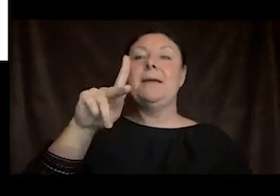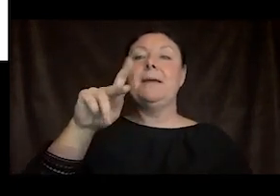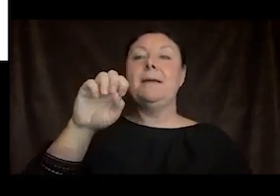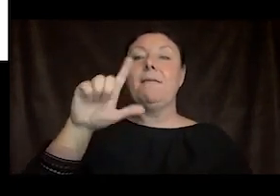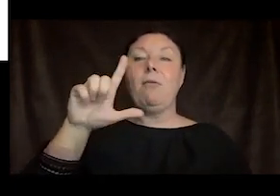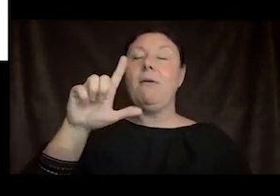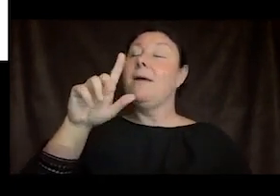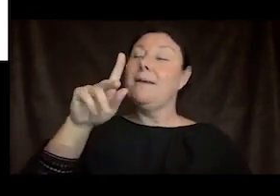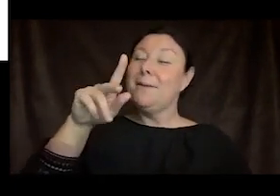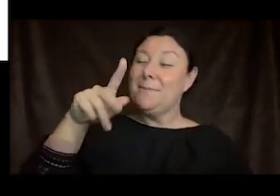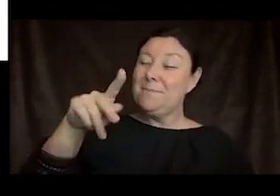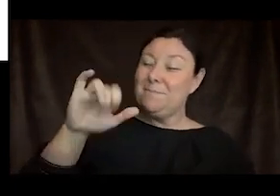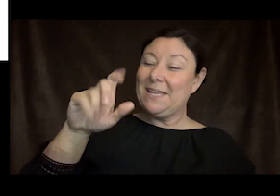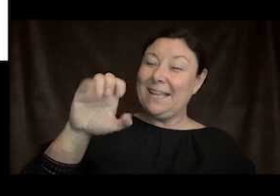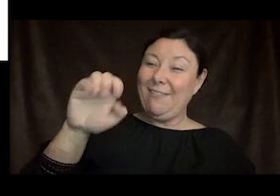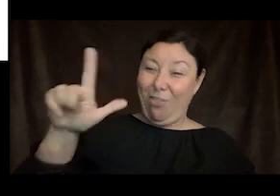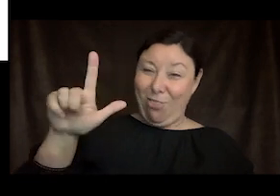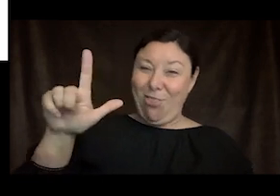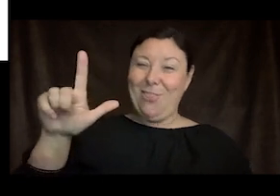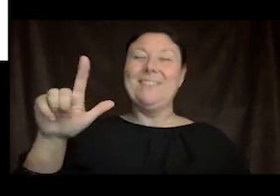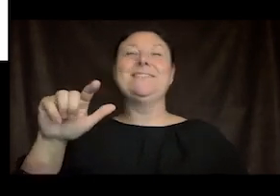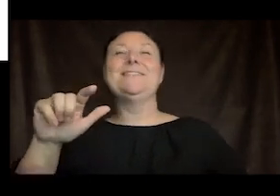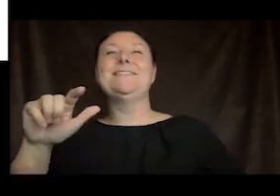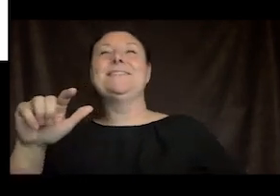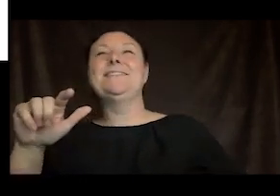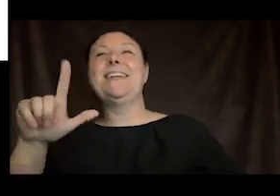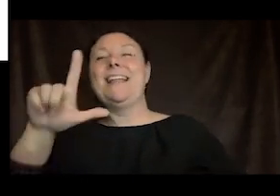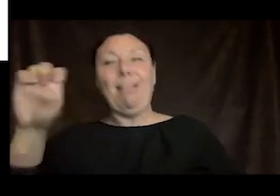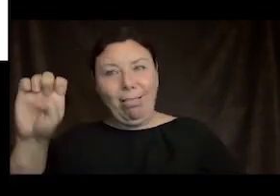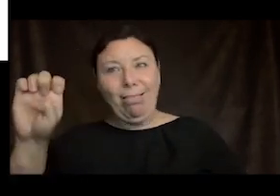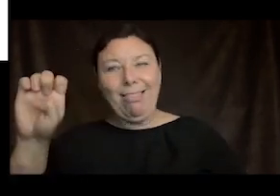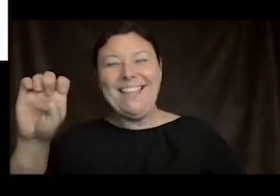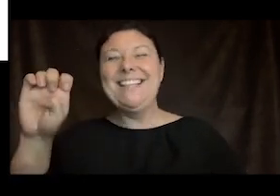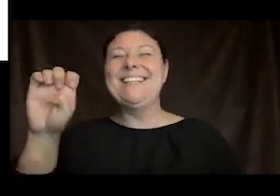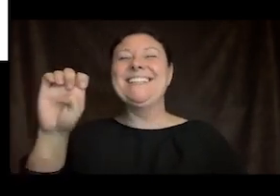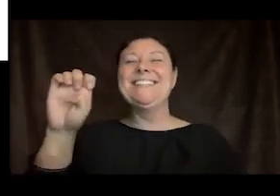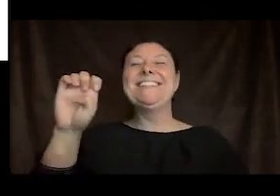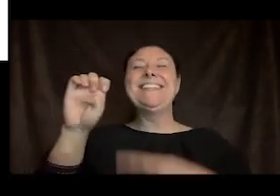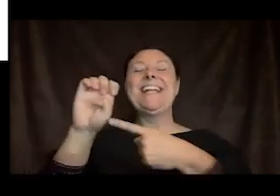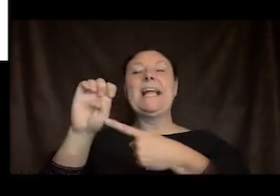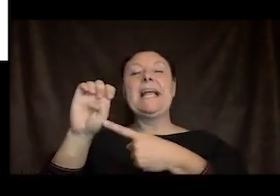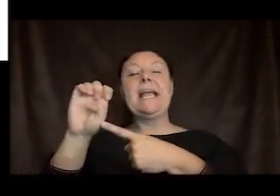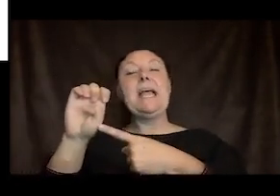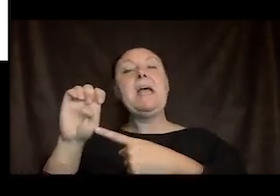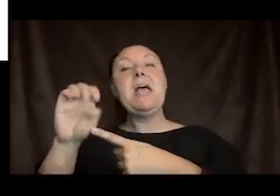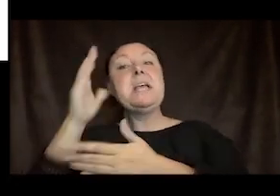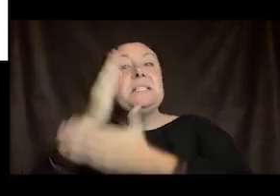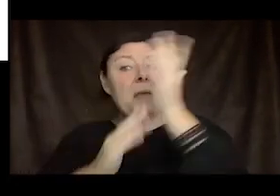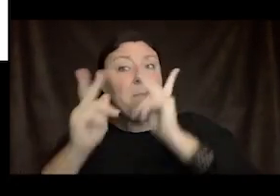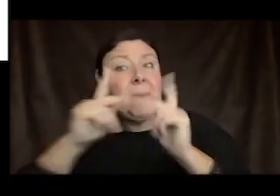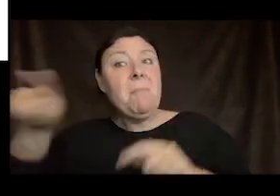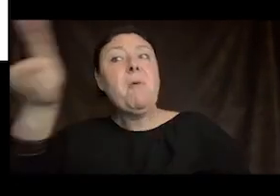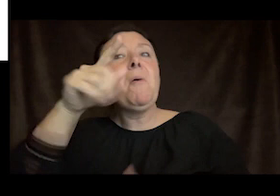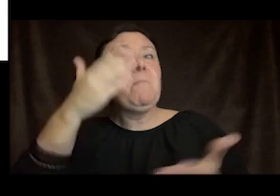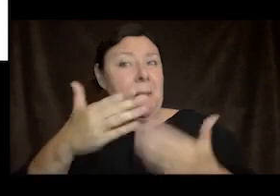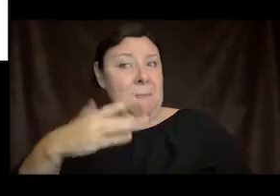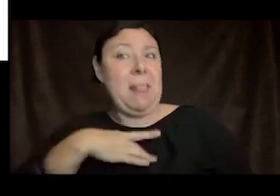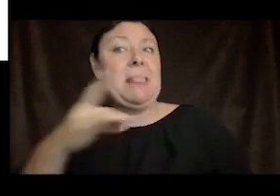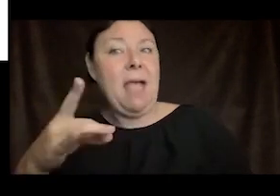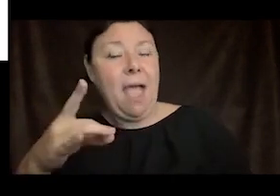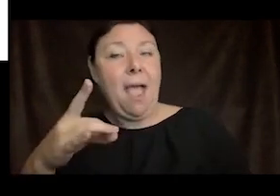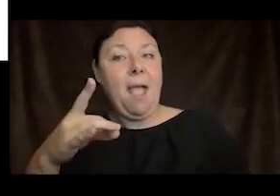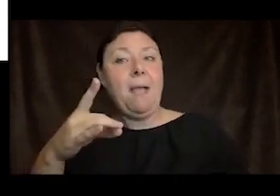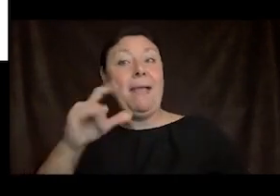that it's probably true for some people, but if I take that same bit of information and say